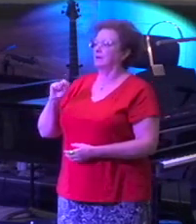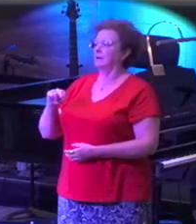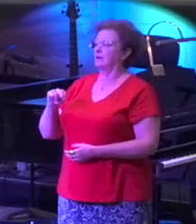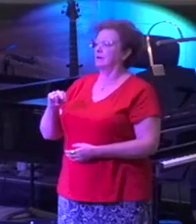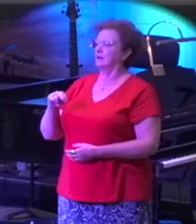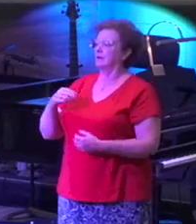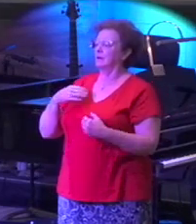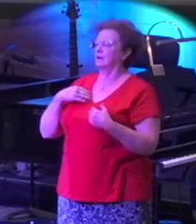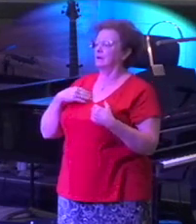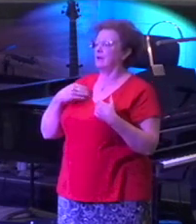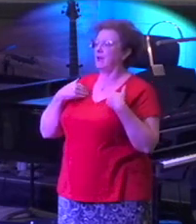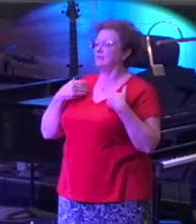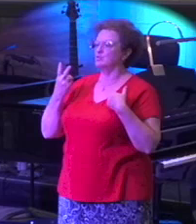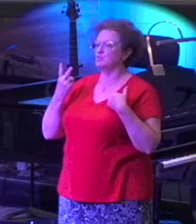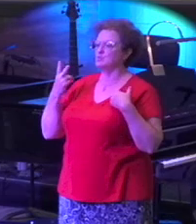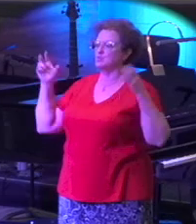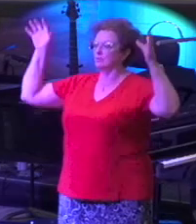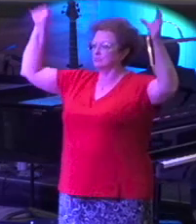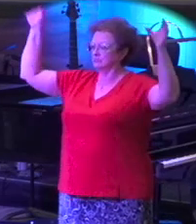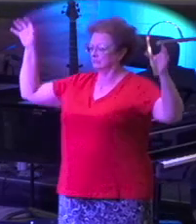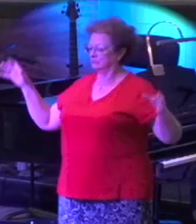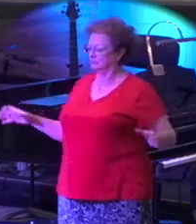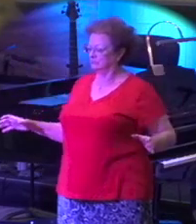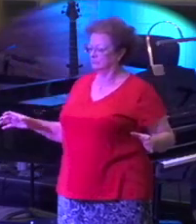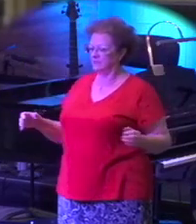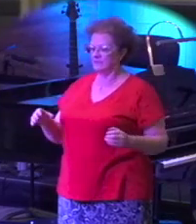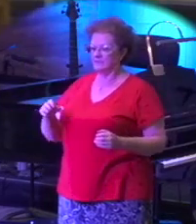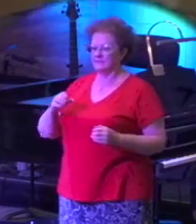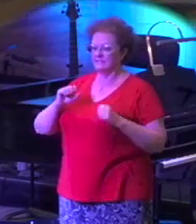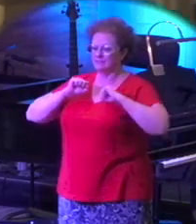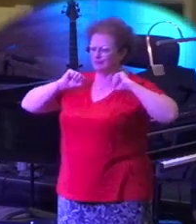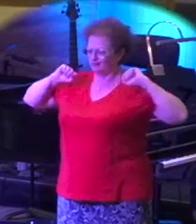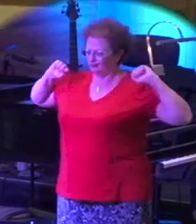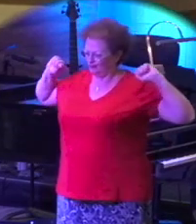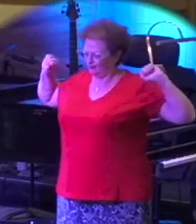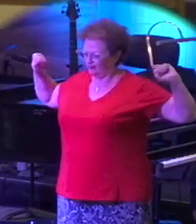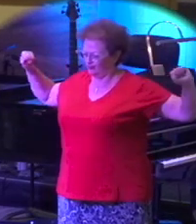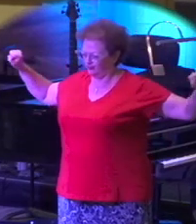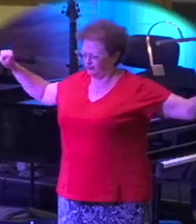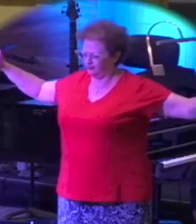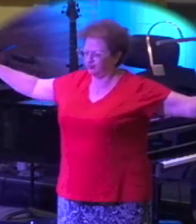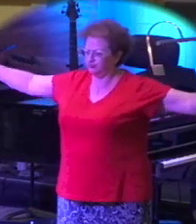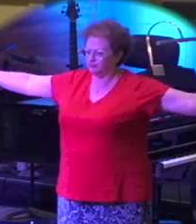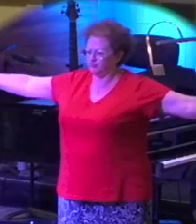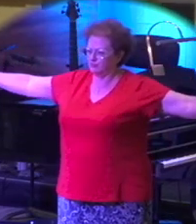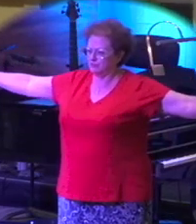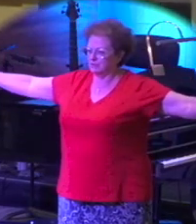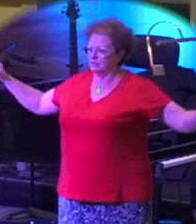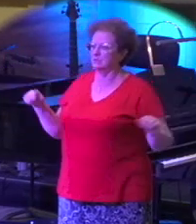and he pushed those pillars and it destroyed all of the Philistines who were worshiping at the temple of